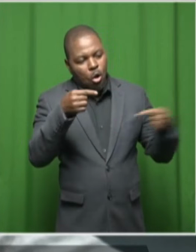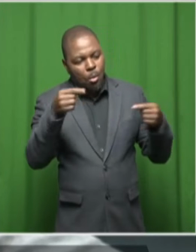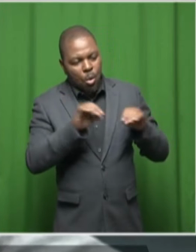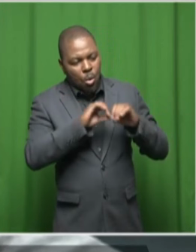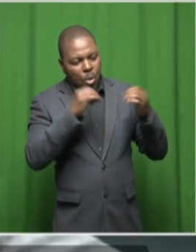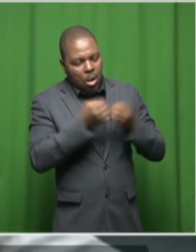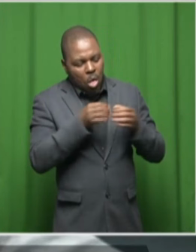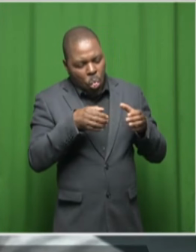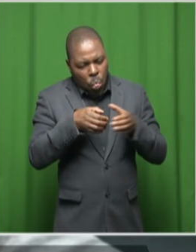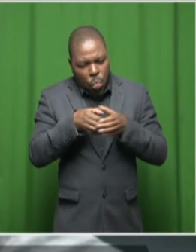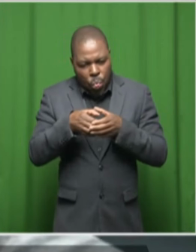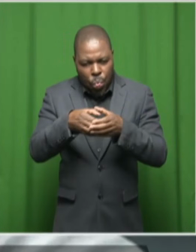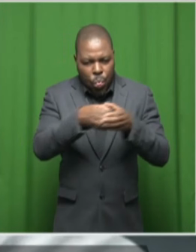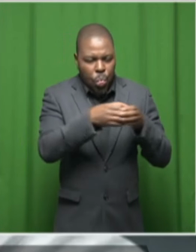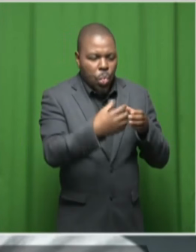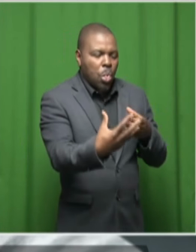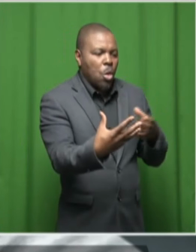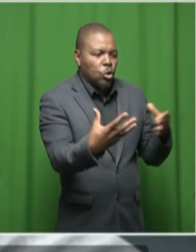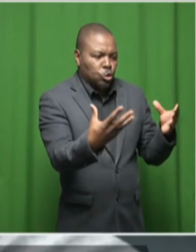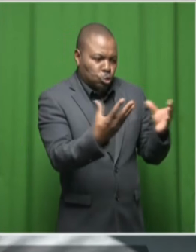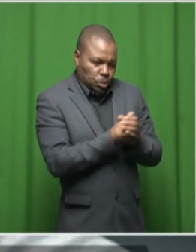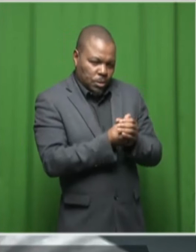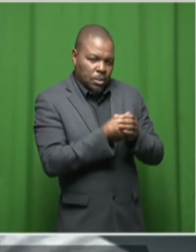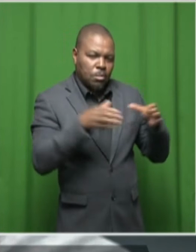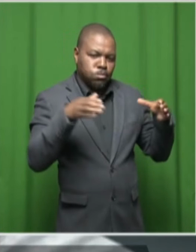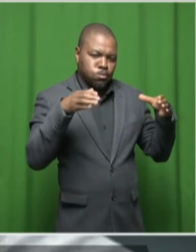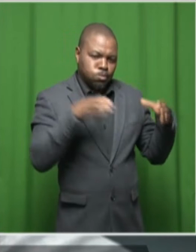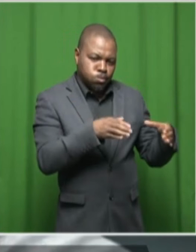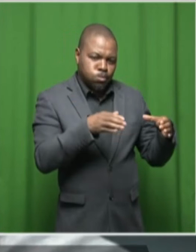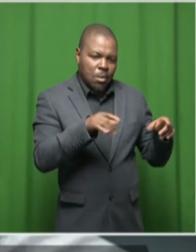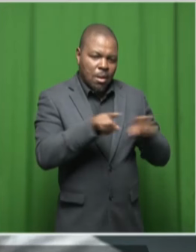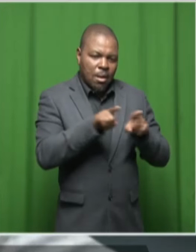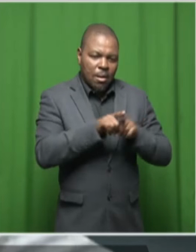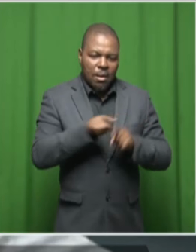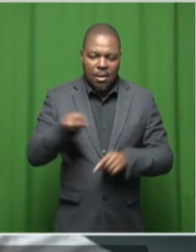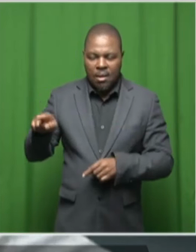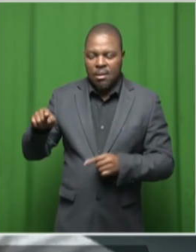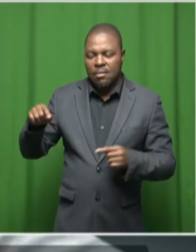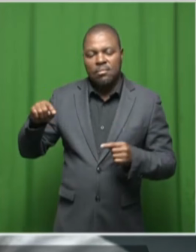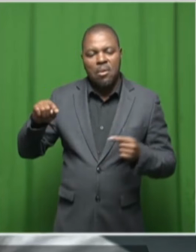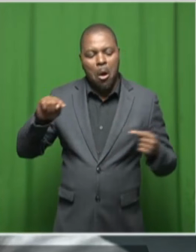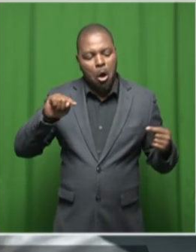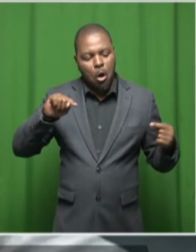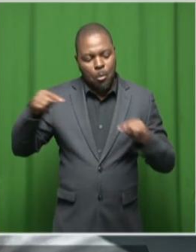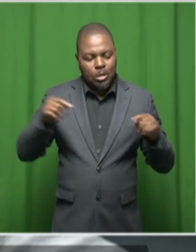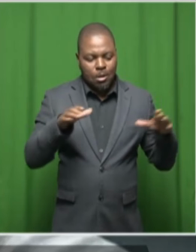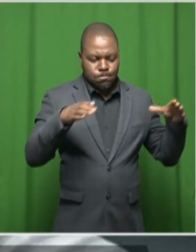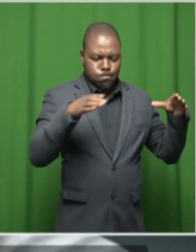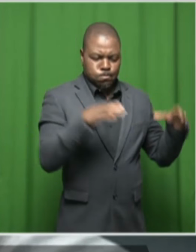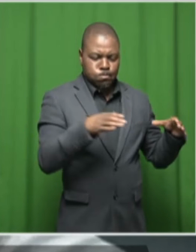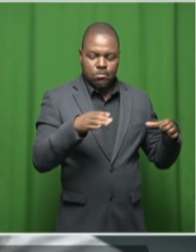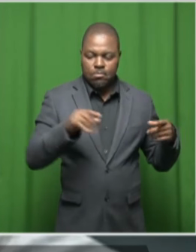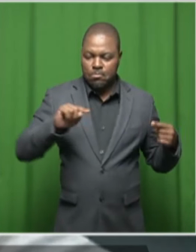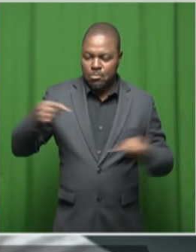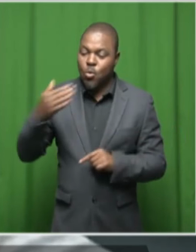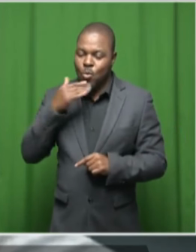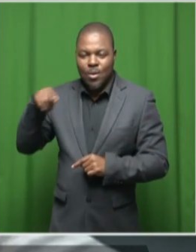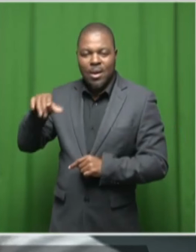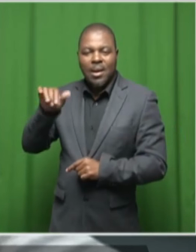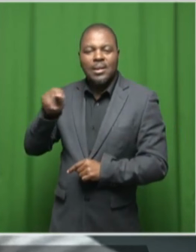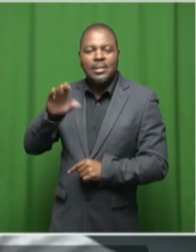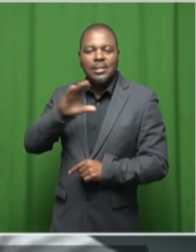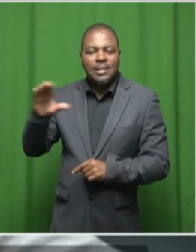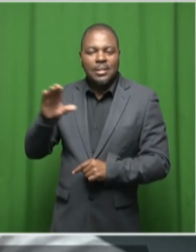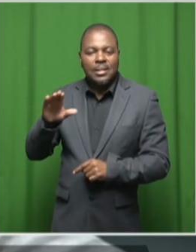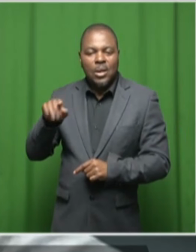parties to be in a sort of anti-government or opposition bloc against the ANC, which might have been